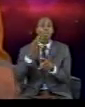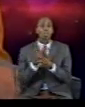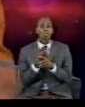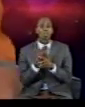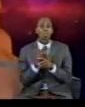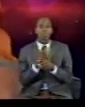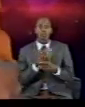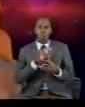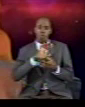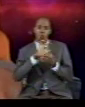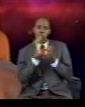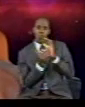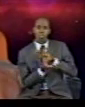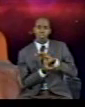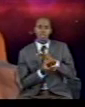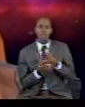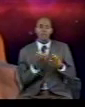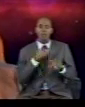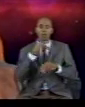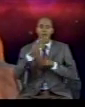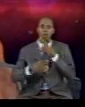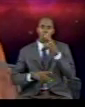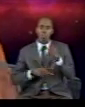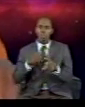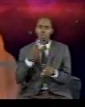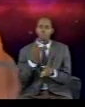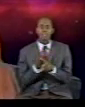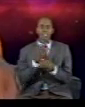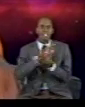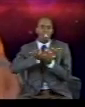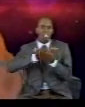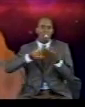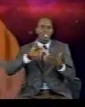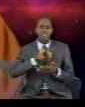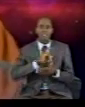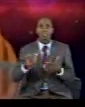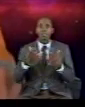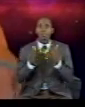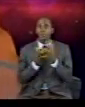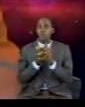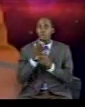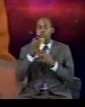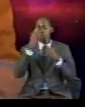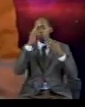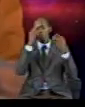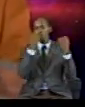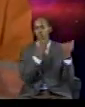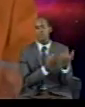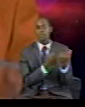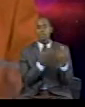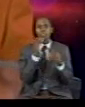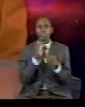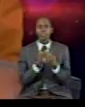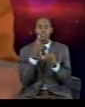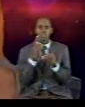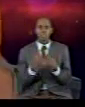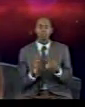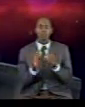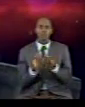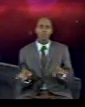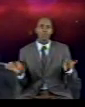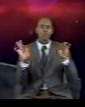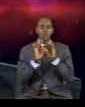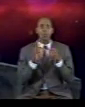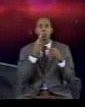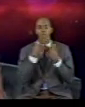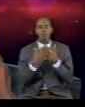conversion, and global cleansing through faith in the precious blood of Jesus. Let's ask